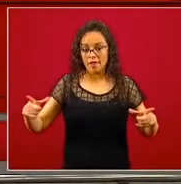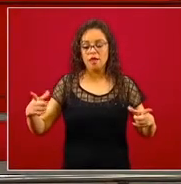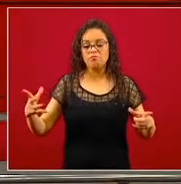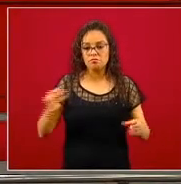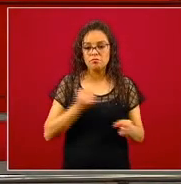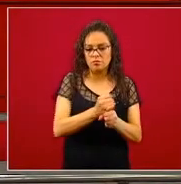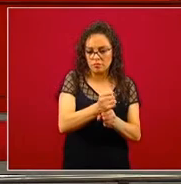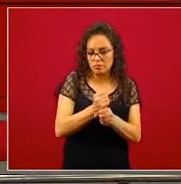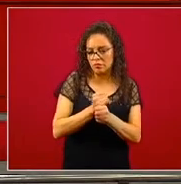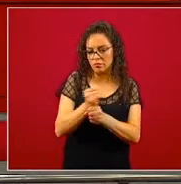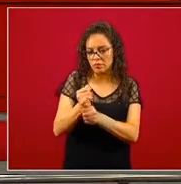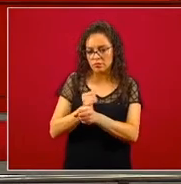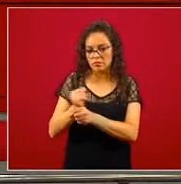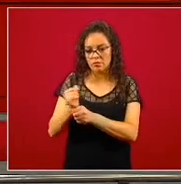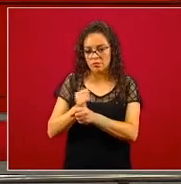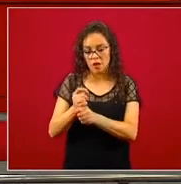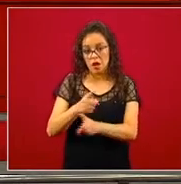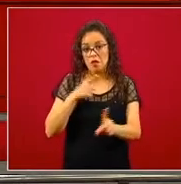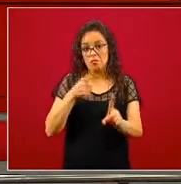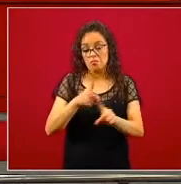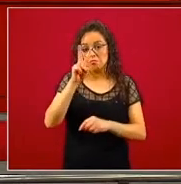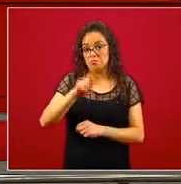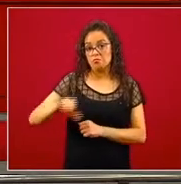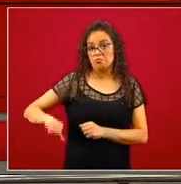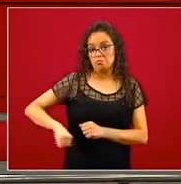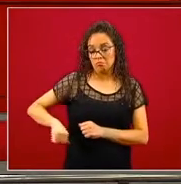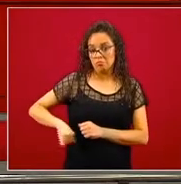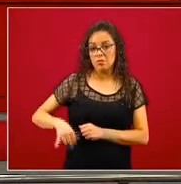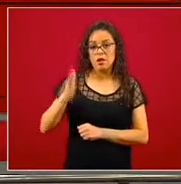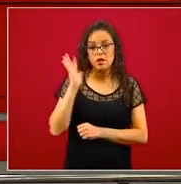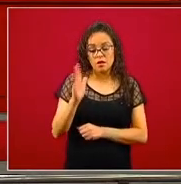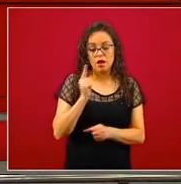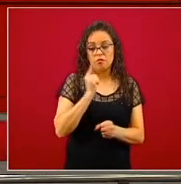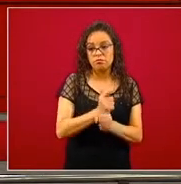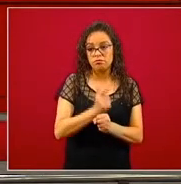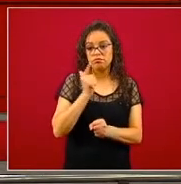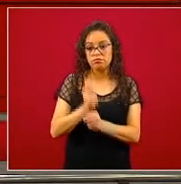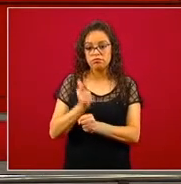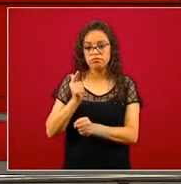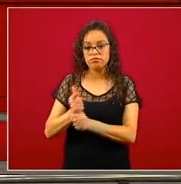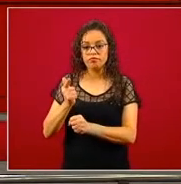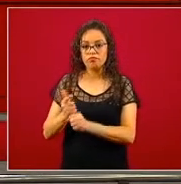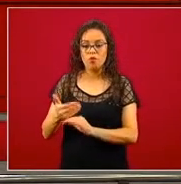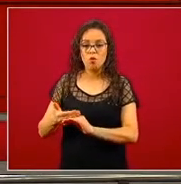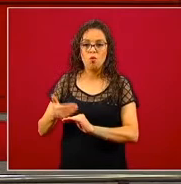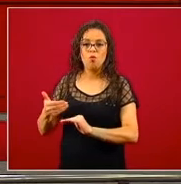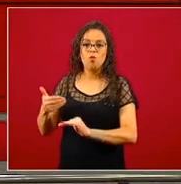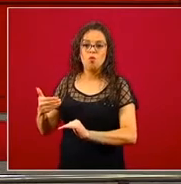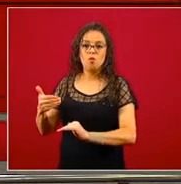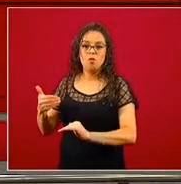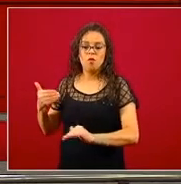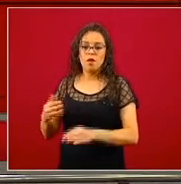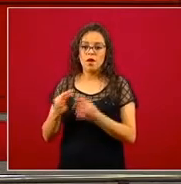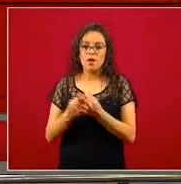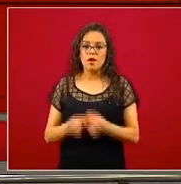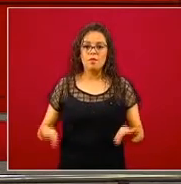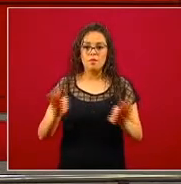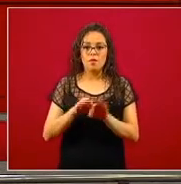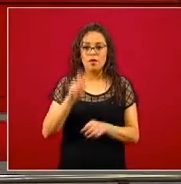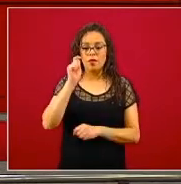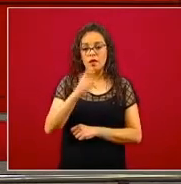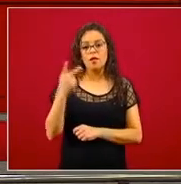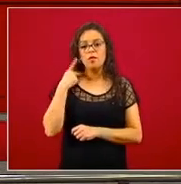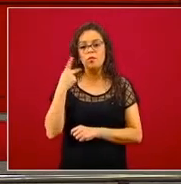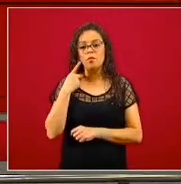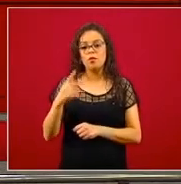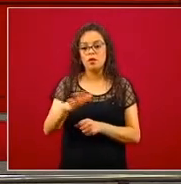a pandemic like COVID would be the only boost to get better air quality, but I can tell you, because